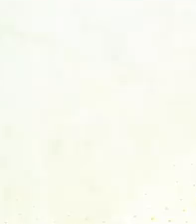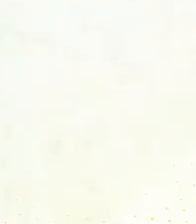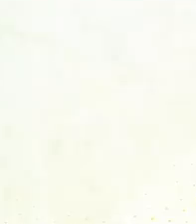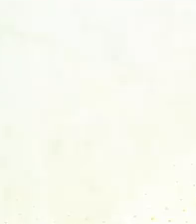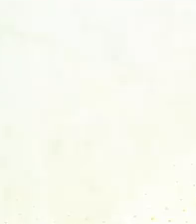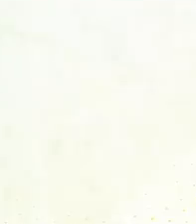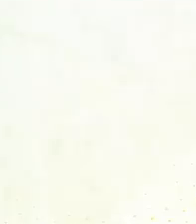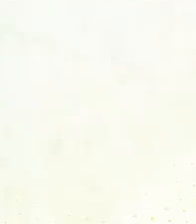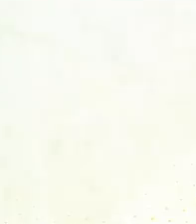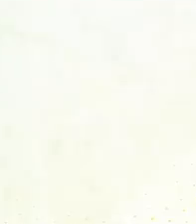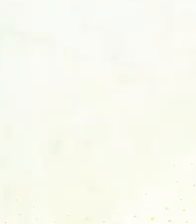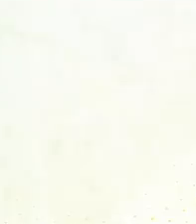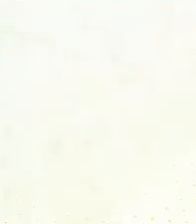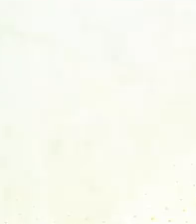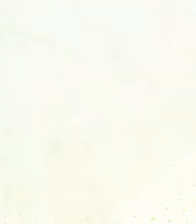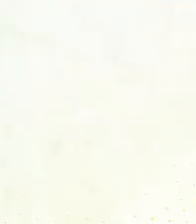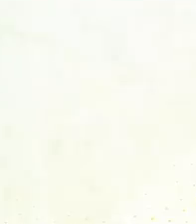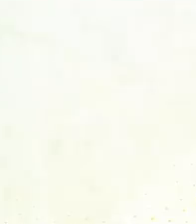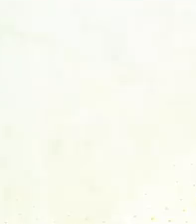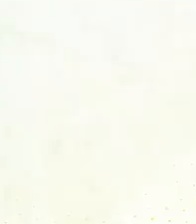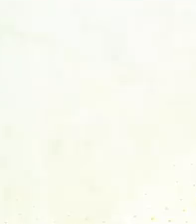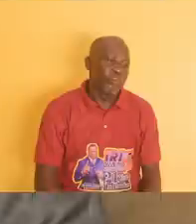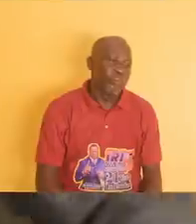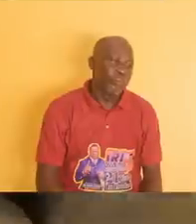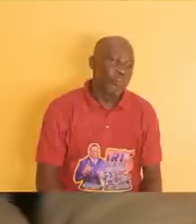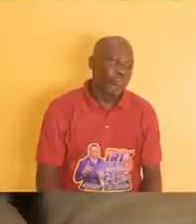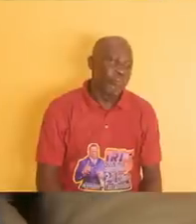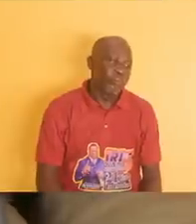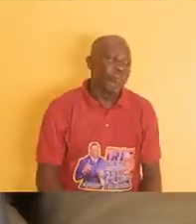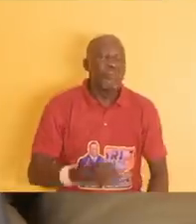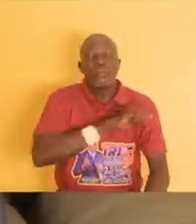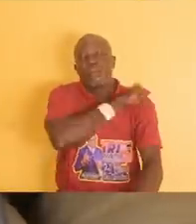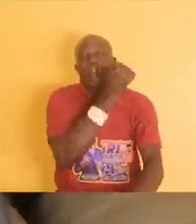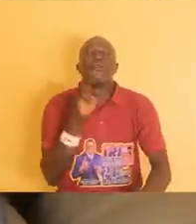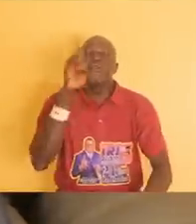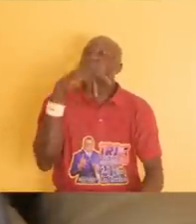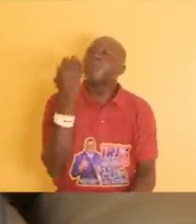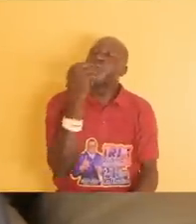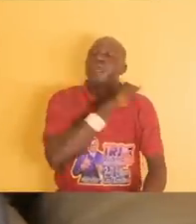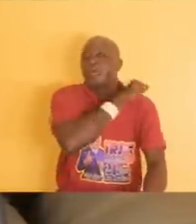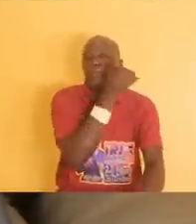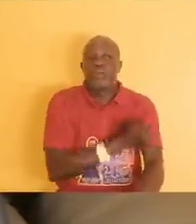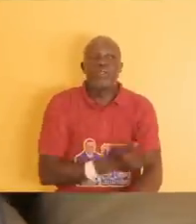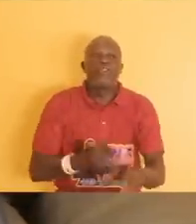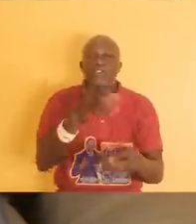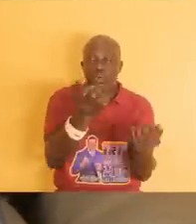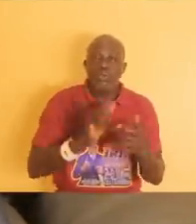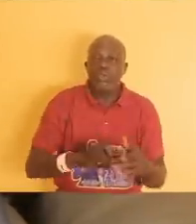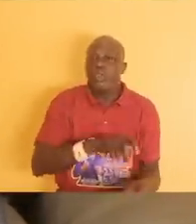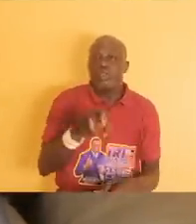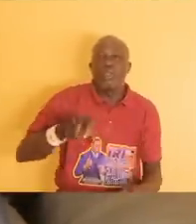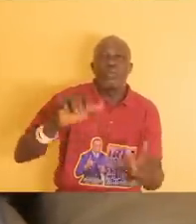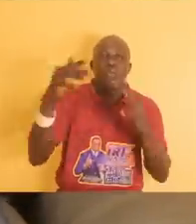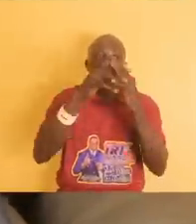wa de be amen in the name of jesus amen I see with authority. Do you want to